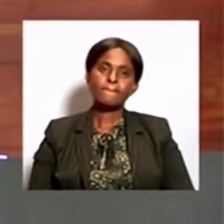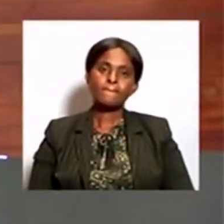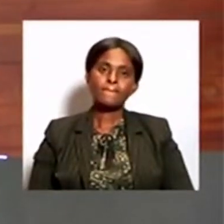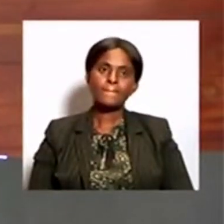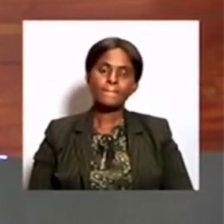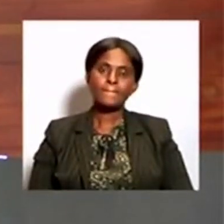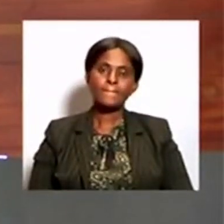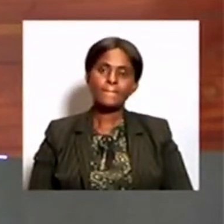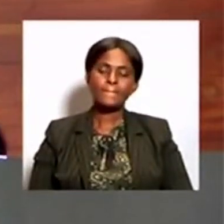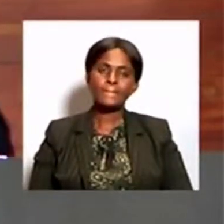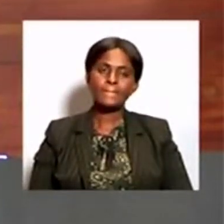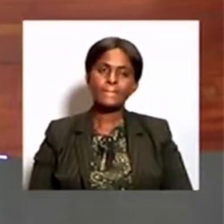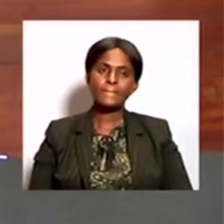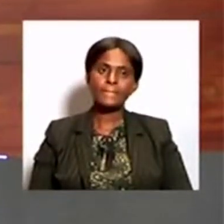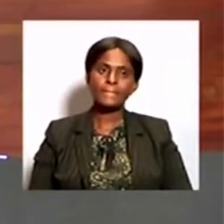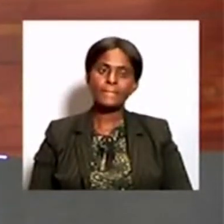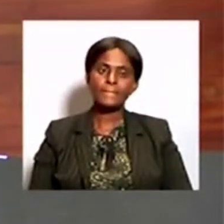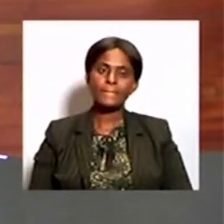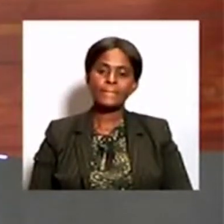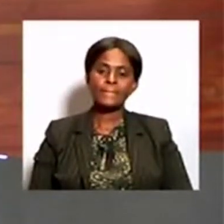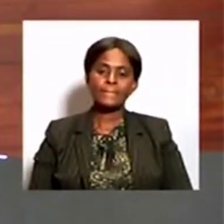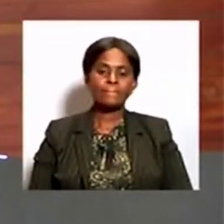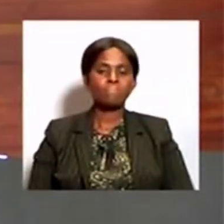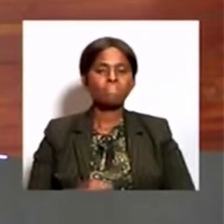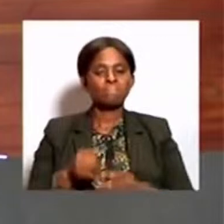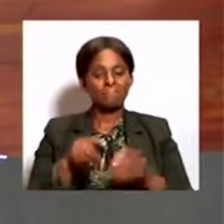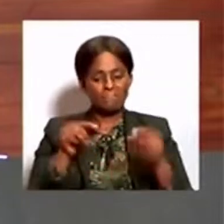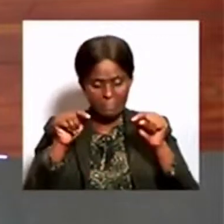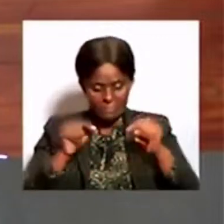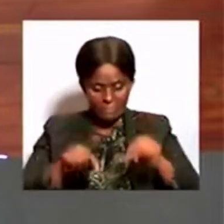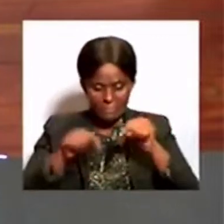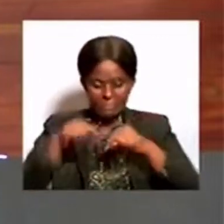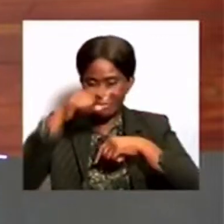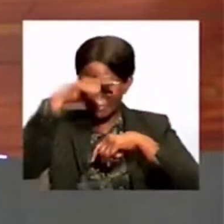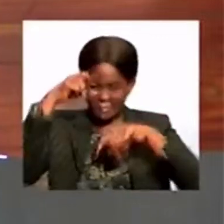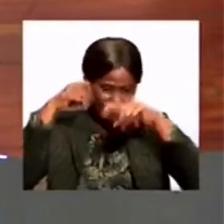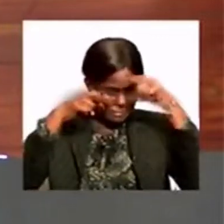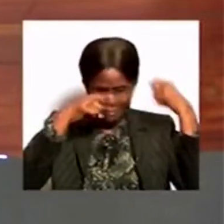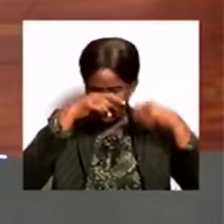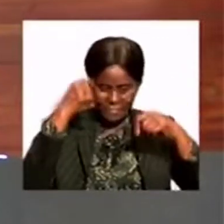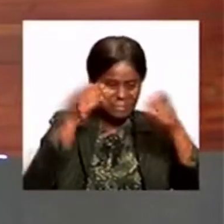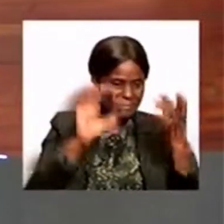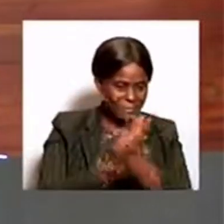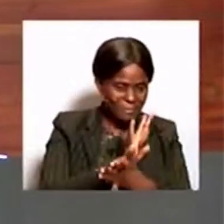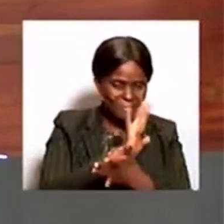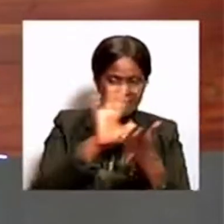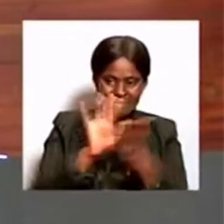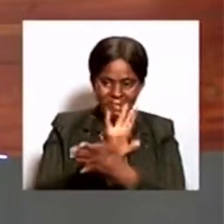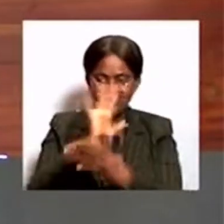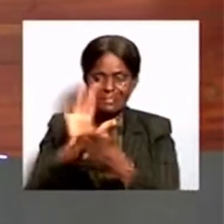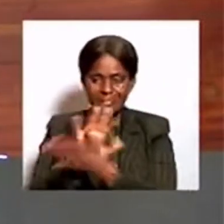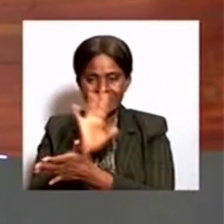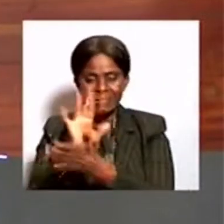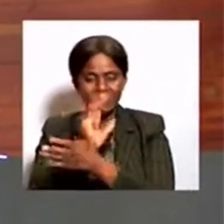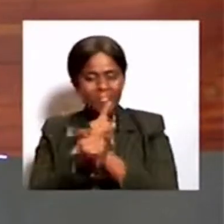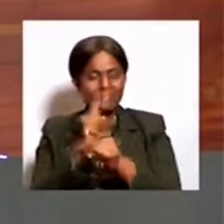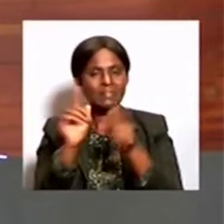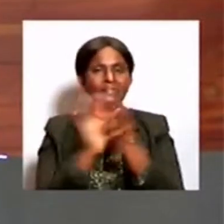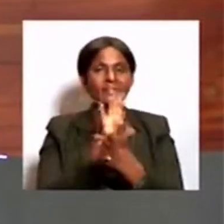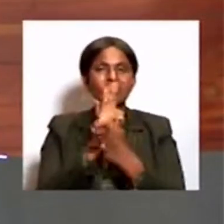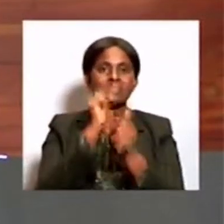And you would have come out of here sweating page to page. We are just speaking because of time.